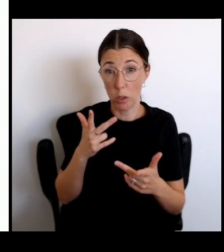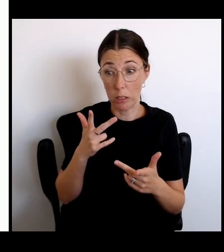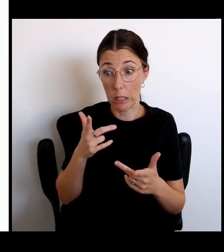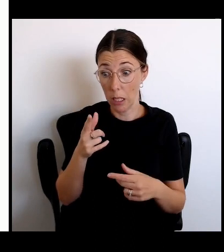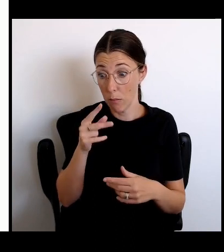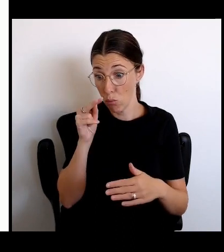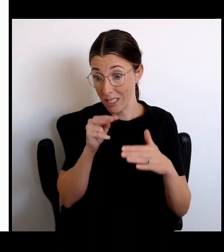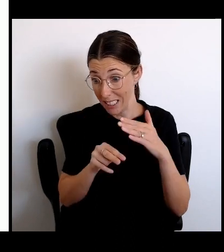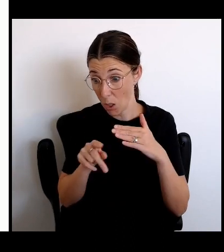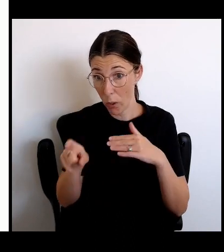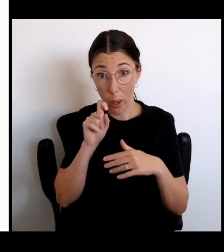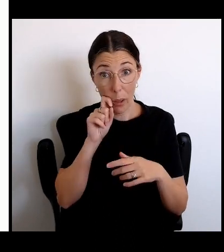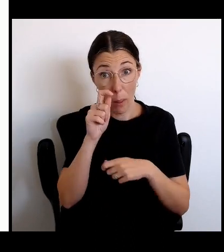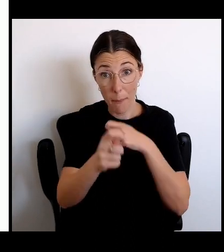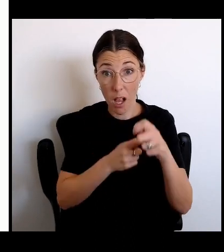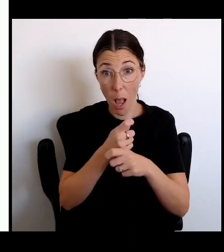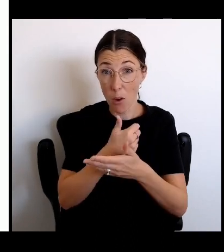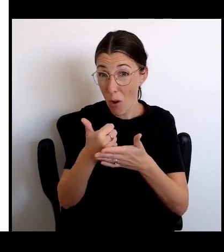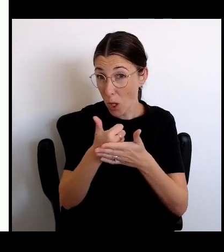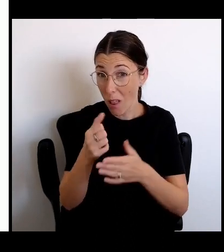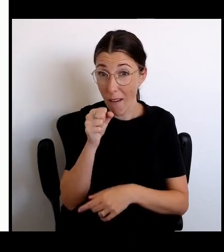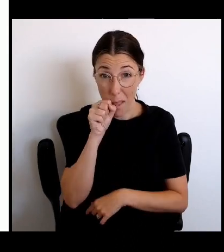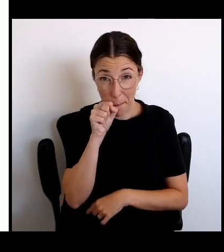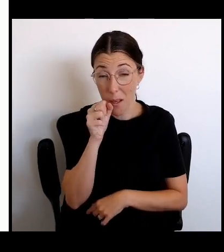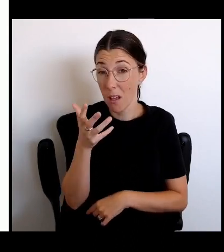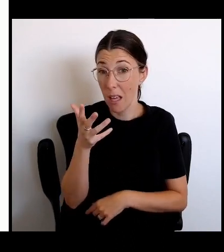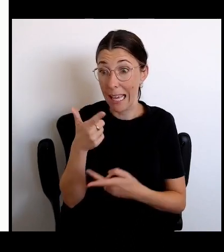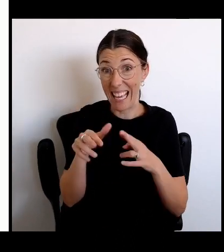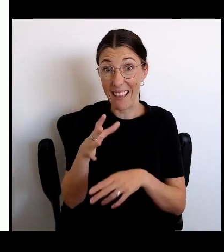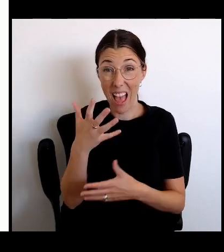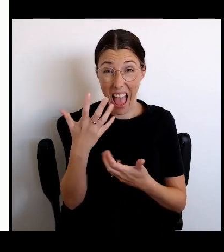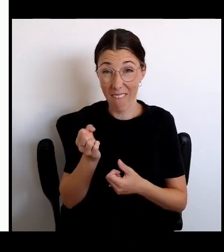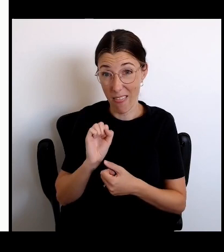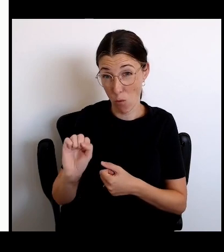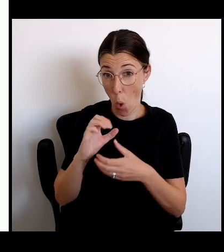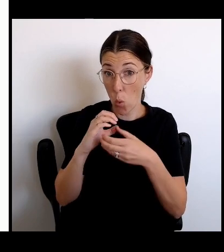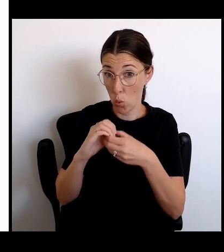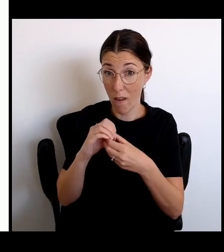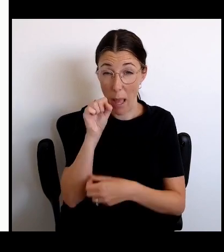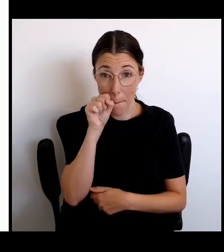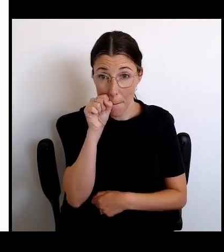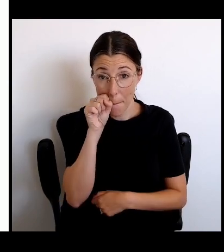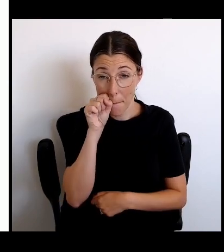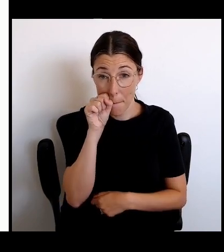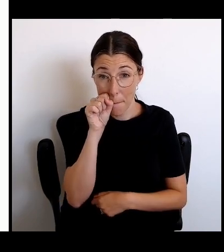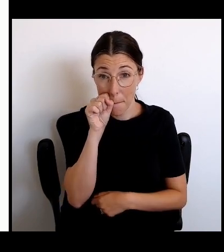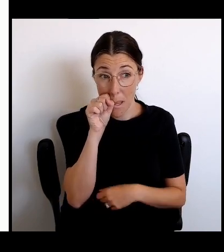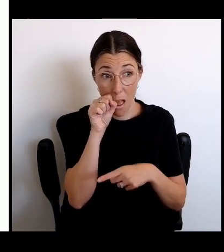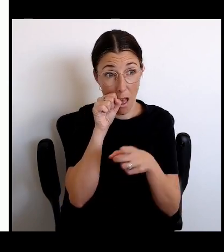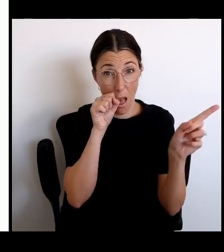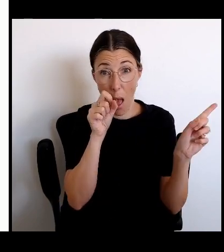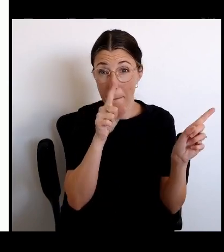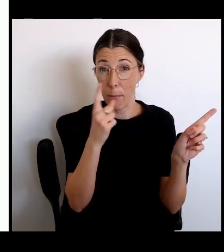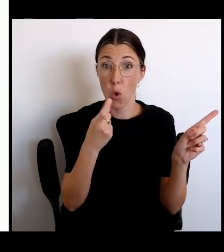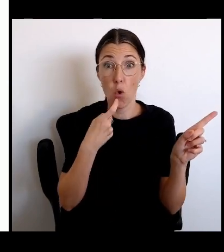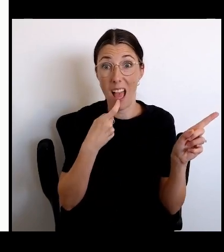vapor. Owning your own vape is what committed, addicted vapors have described as being the